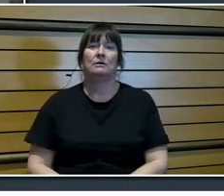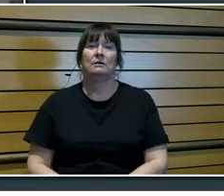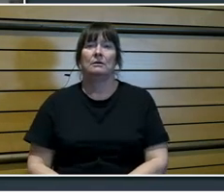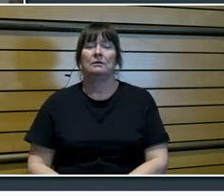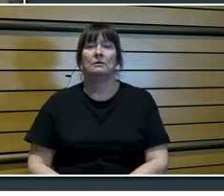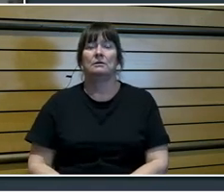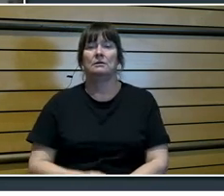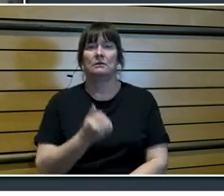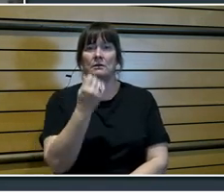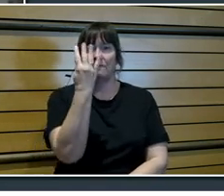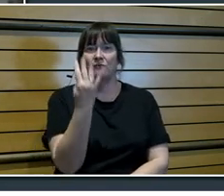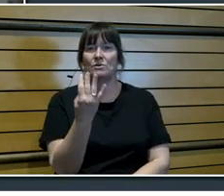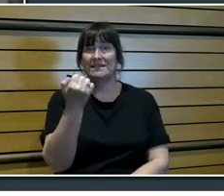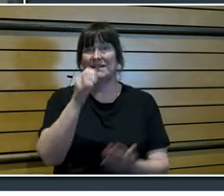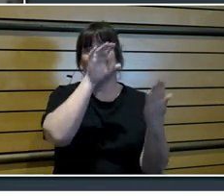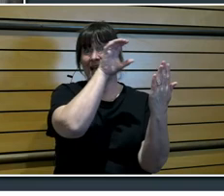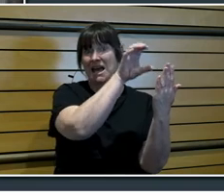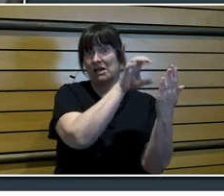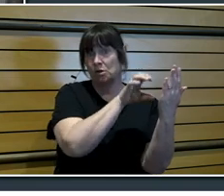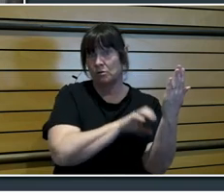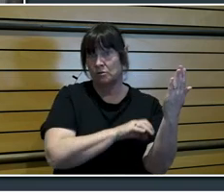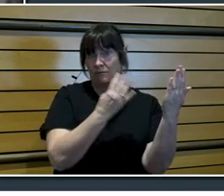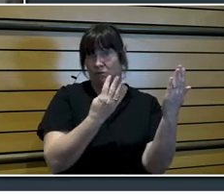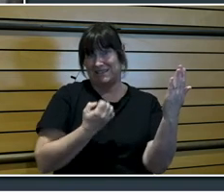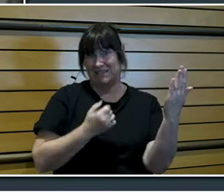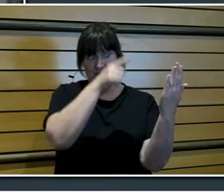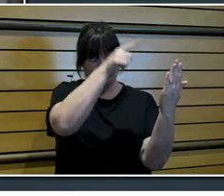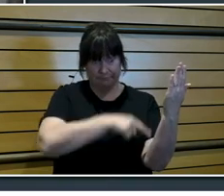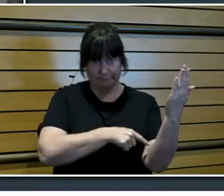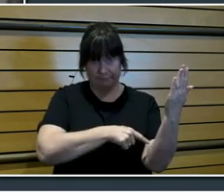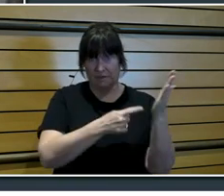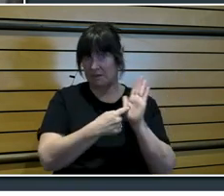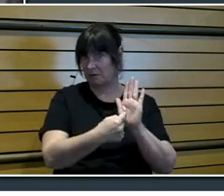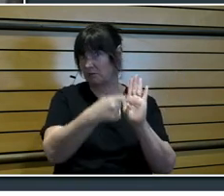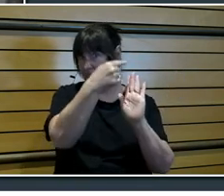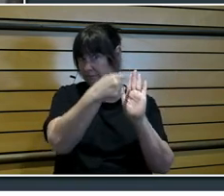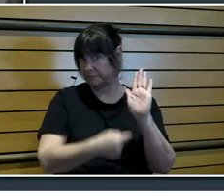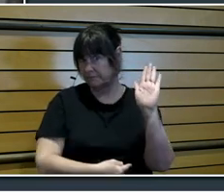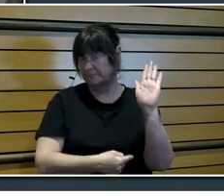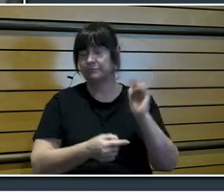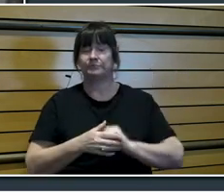There's 46 articles in that declaration, and